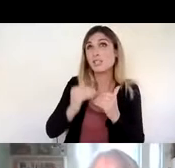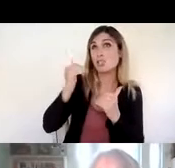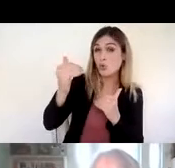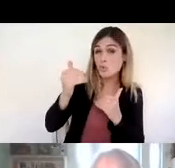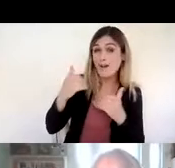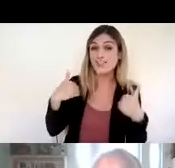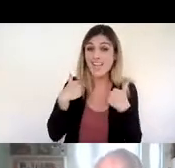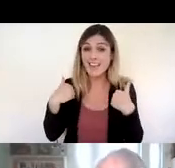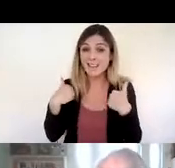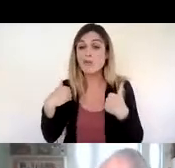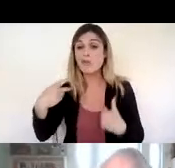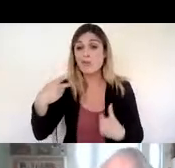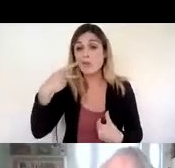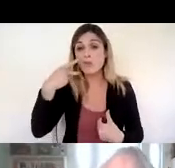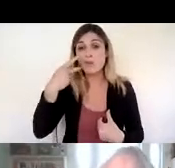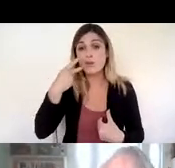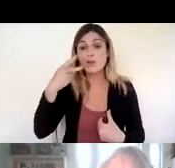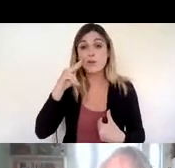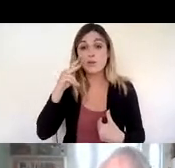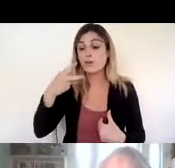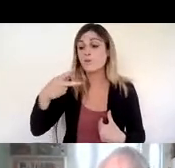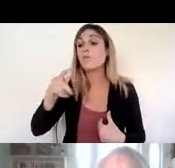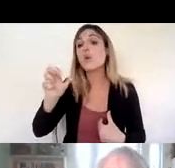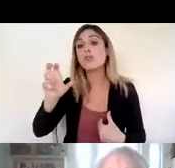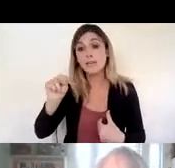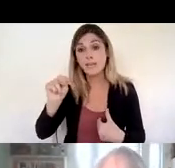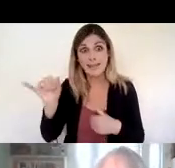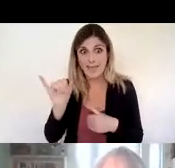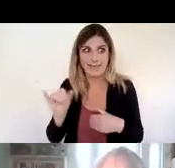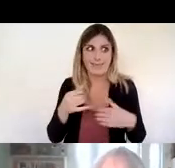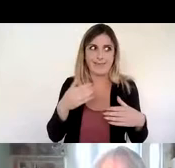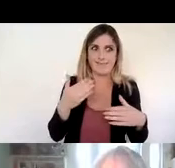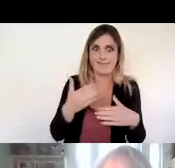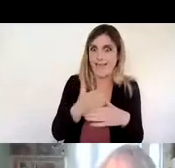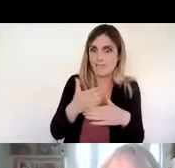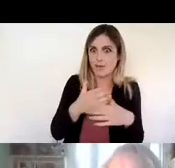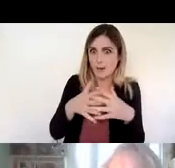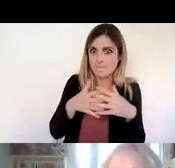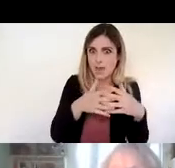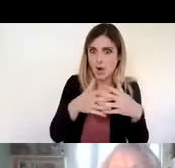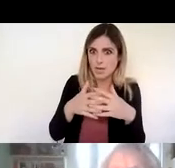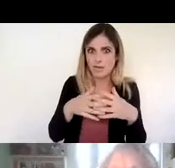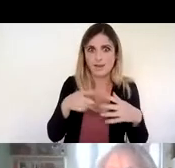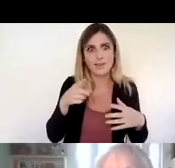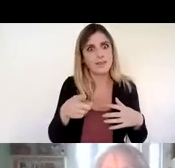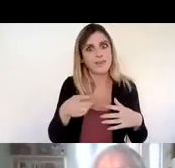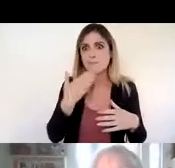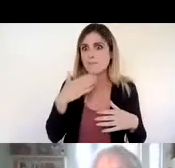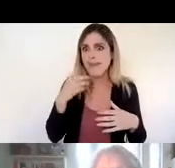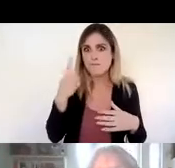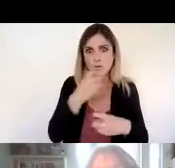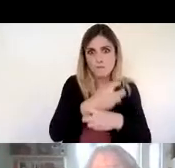protein, like the amount that the average American eats, was bad for bones and raised risk for bone